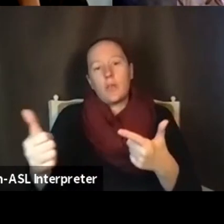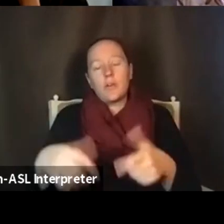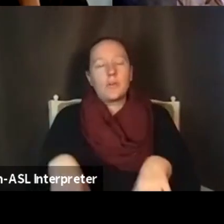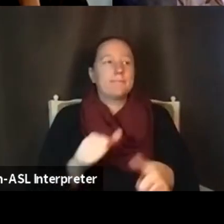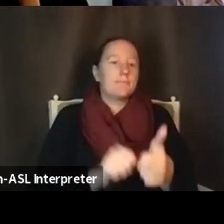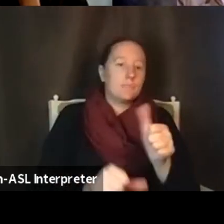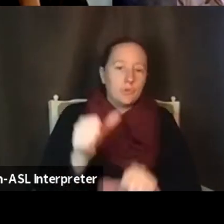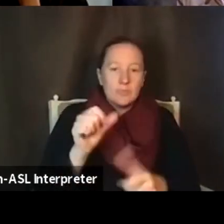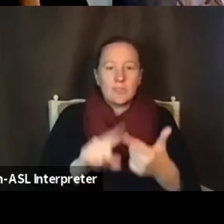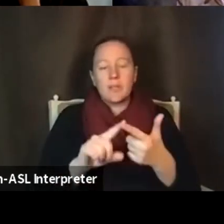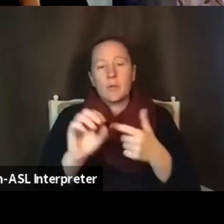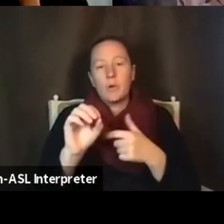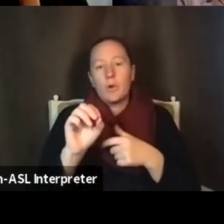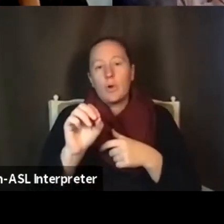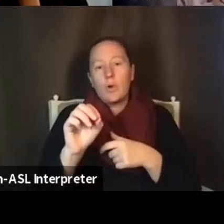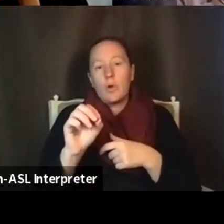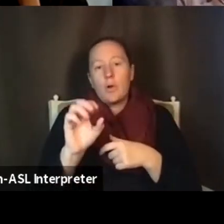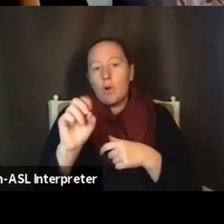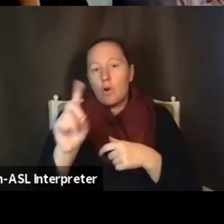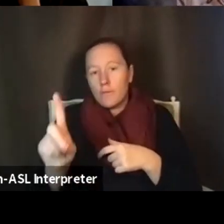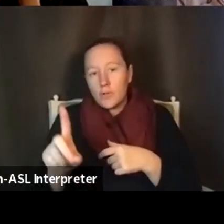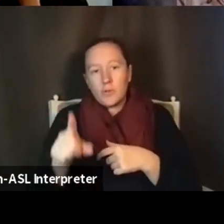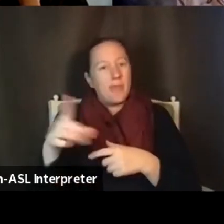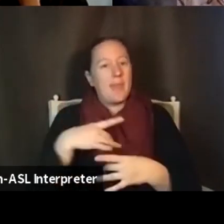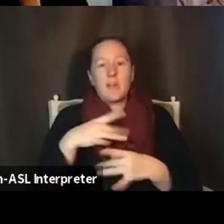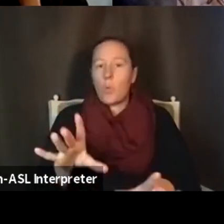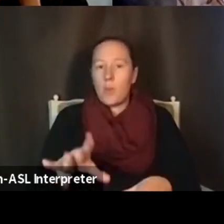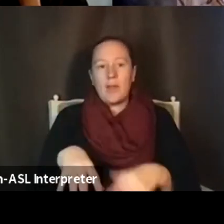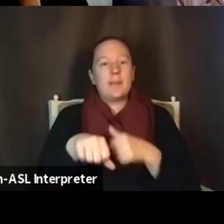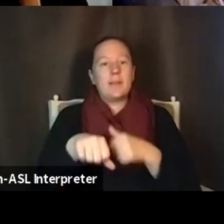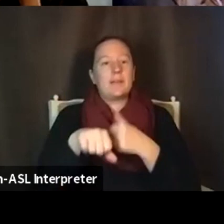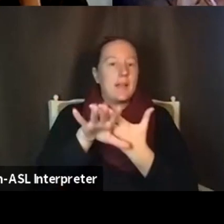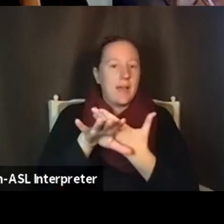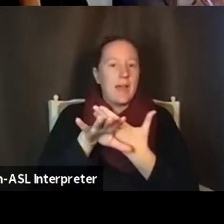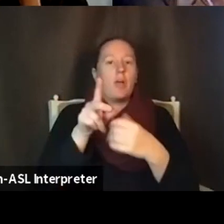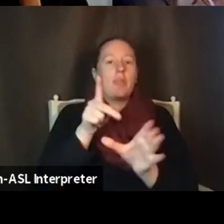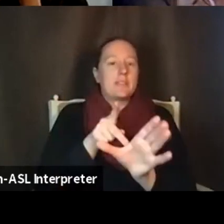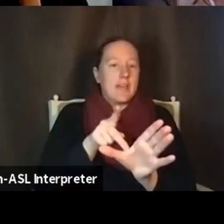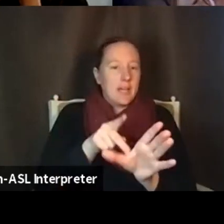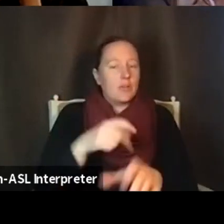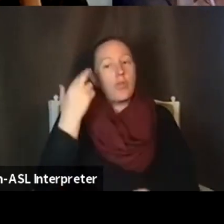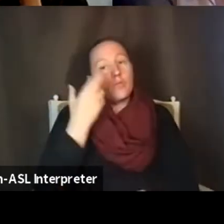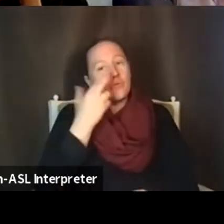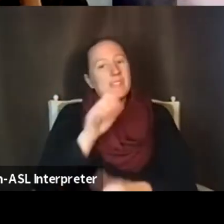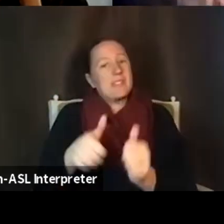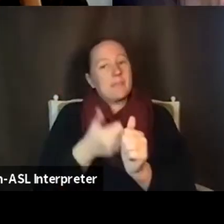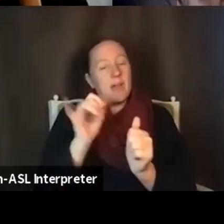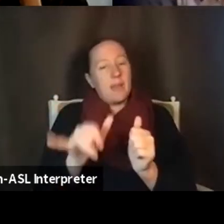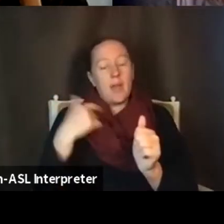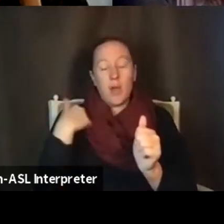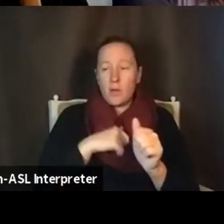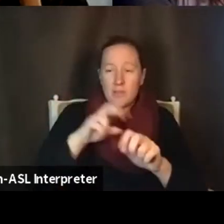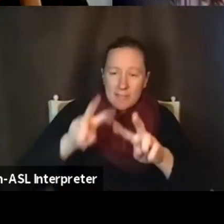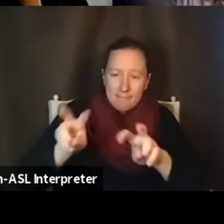overdose, that they really do not like telehealth psychiatry. And the reasons behind that, when we tried to deep dive